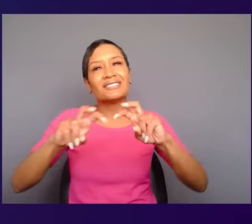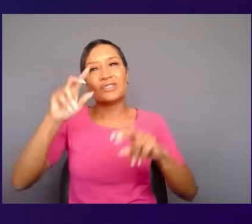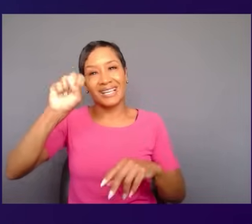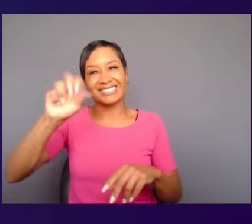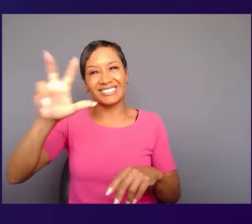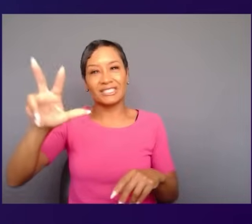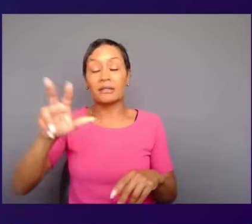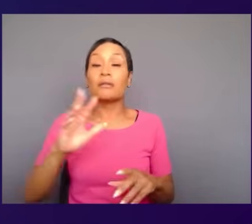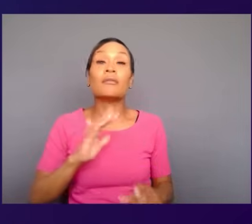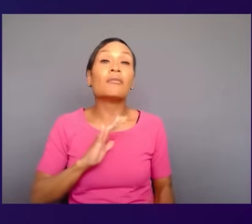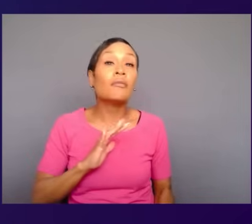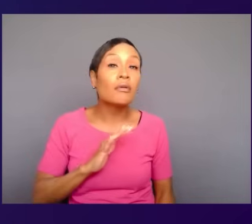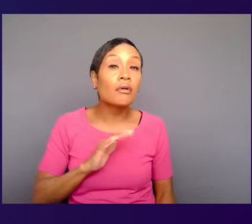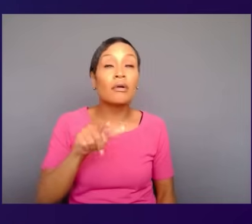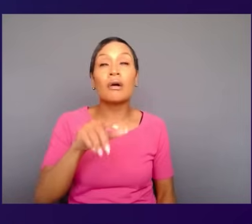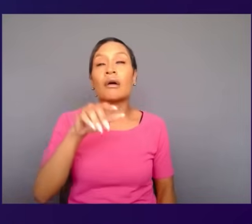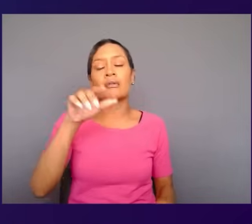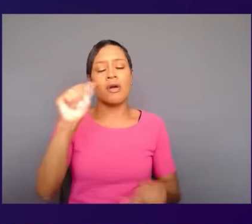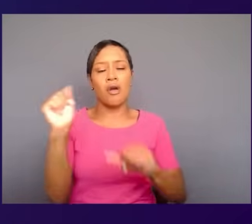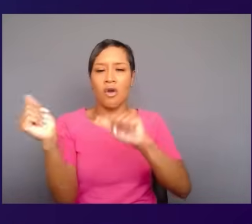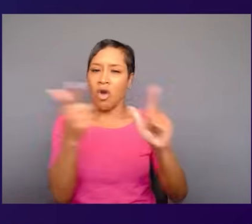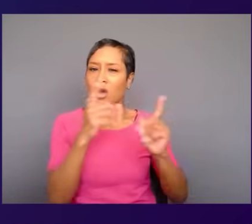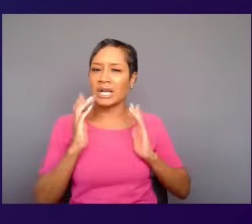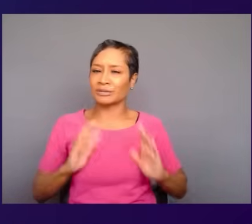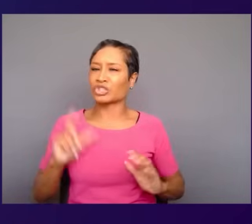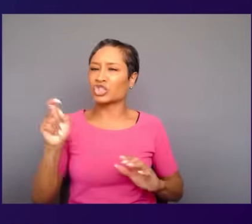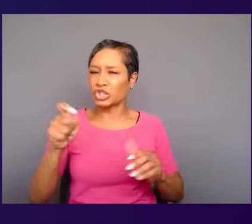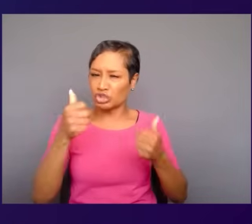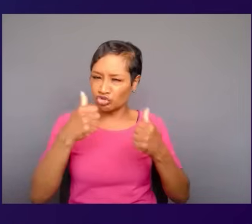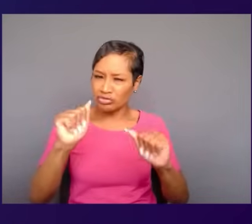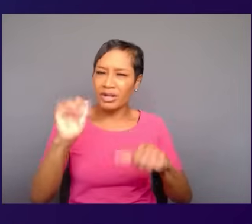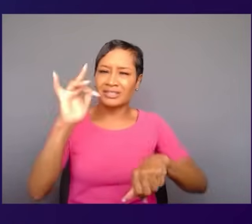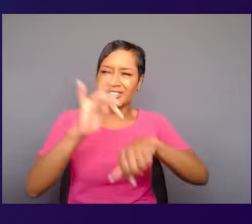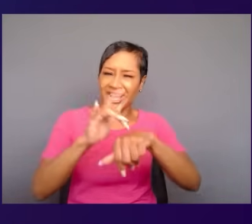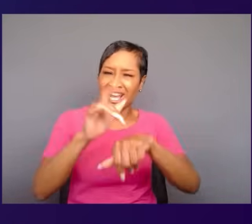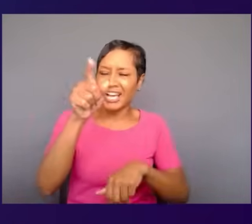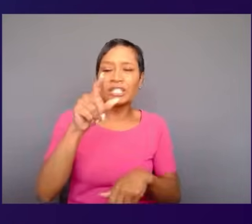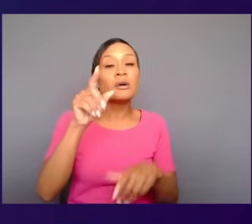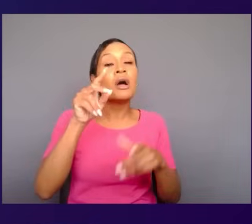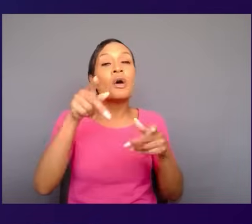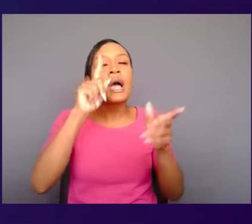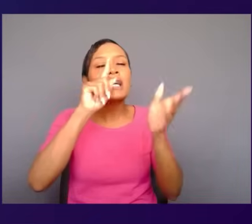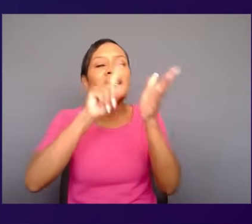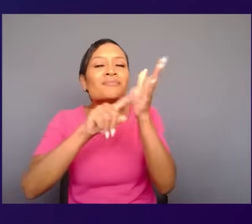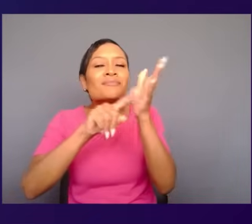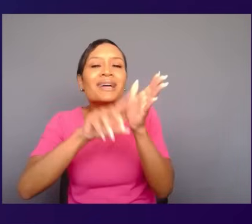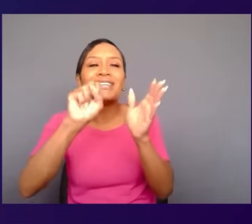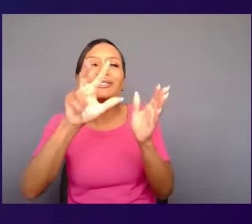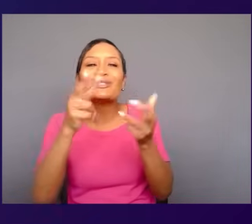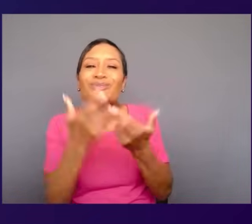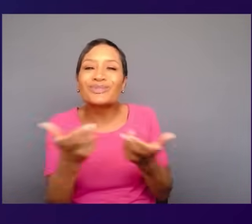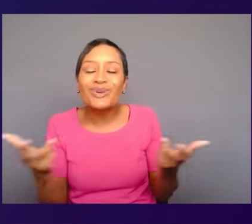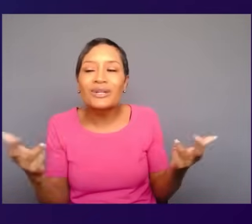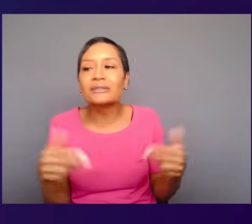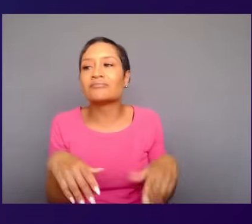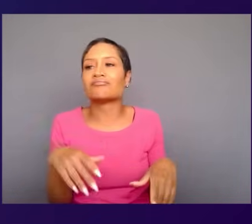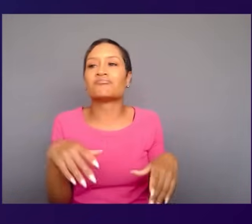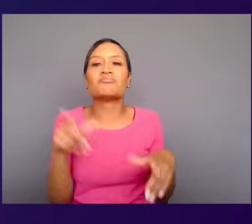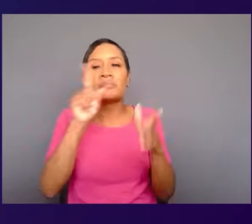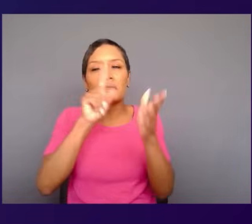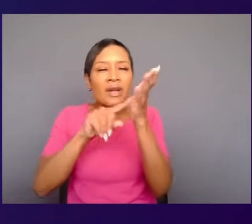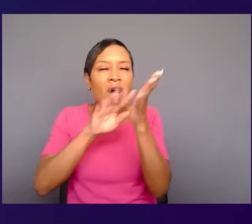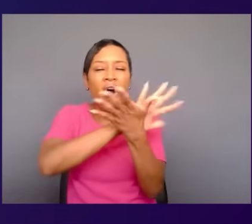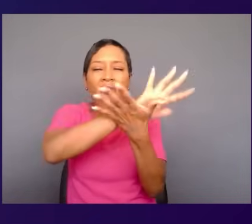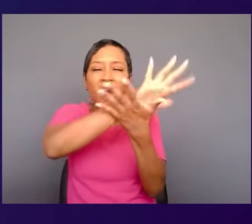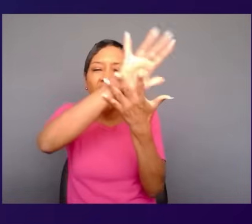free tool that every customer should try out that allows you to inspect your S3 resources. It looks at all of the